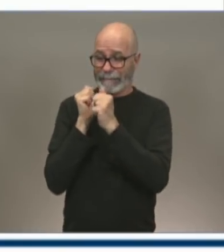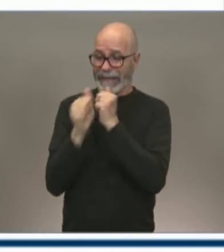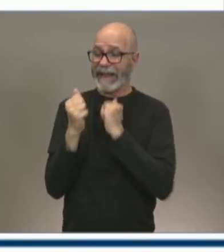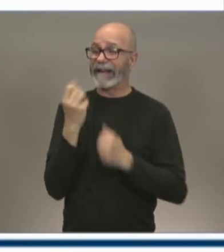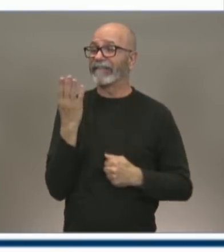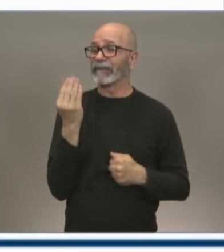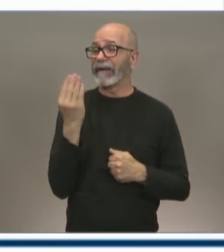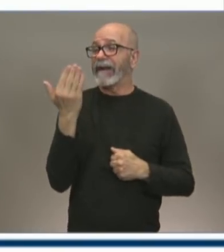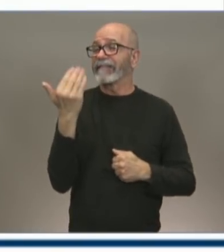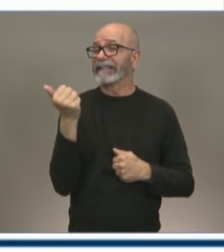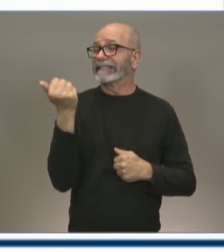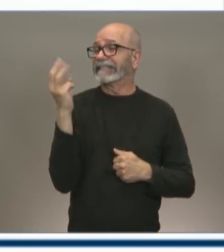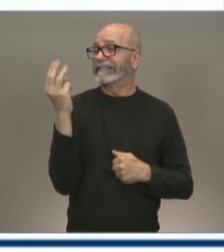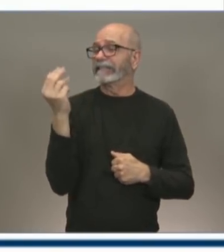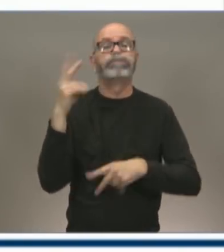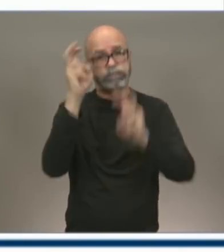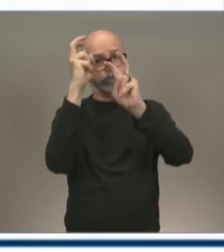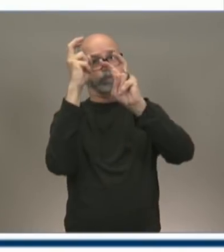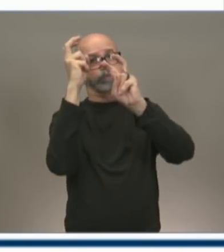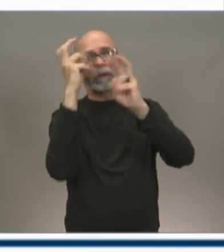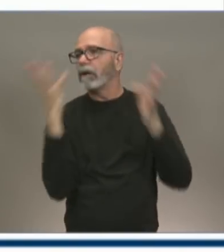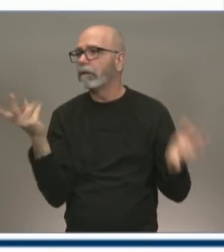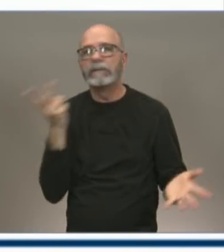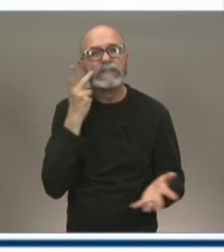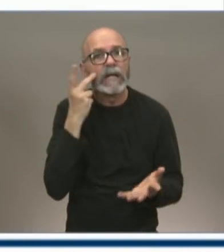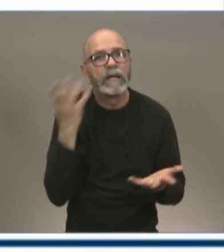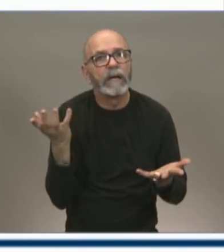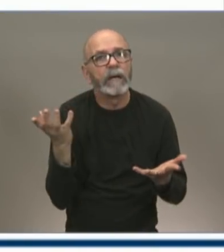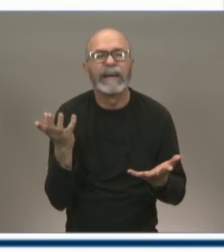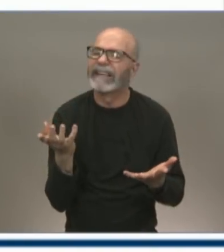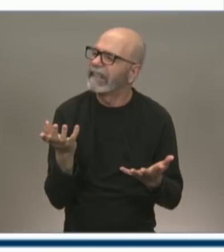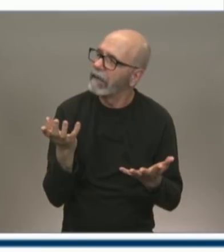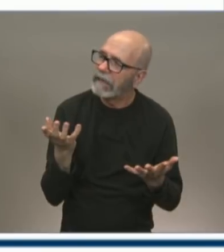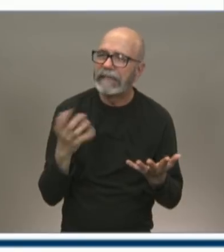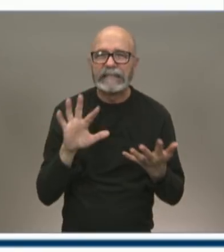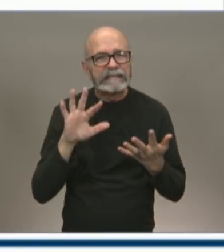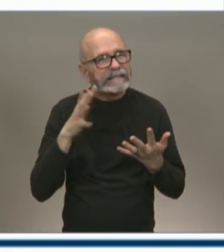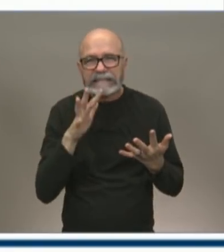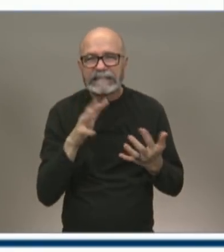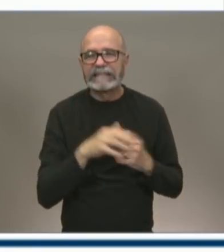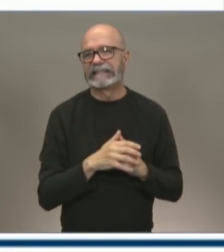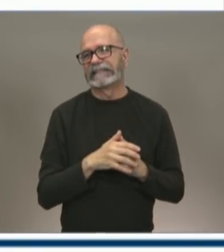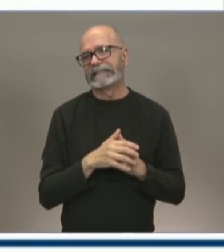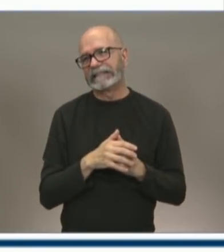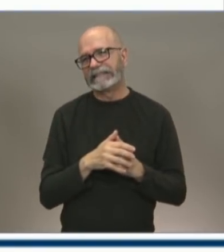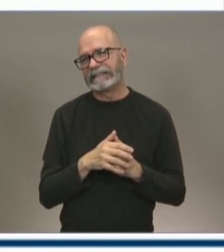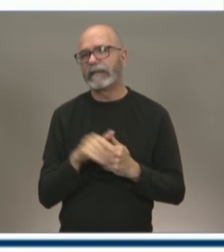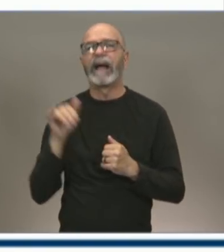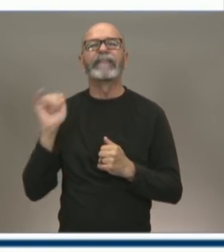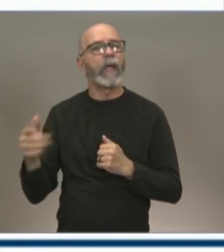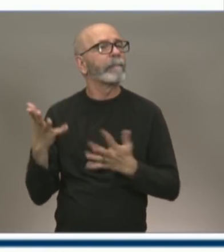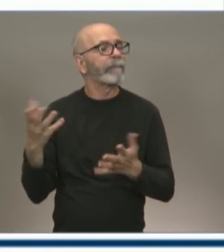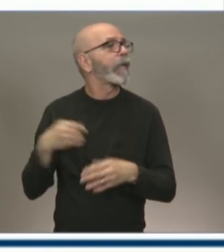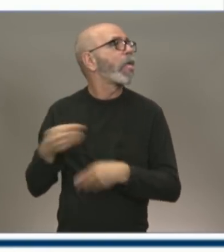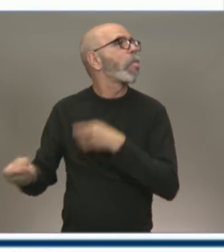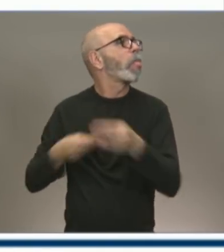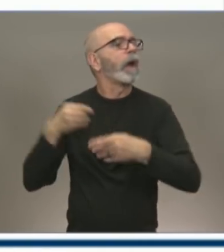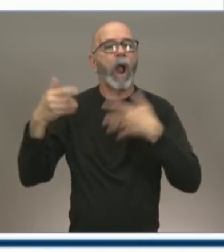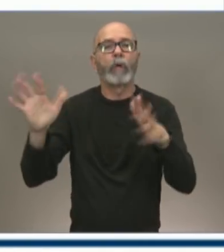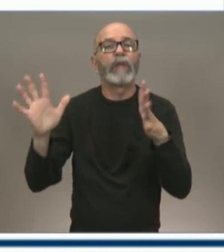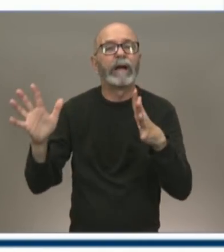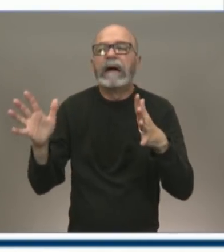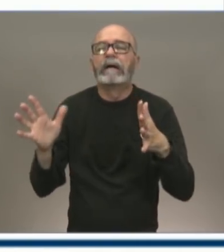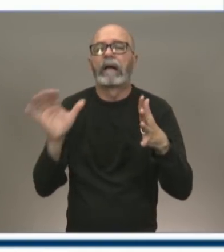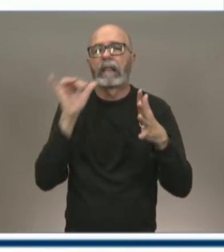infectious. And then they were beyond the 14 days, they were able to then be transmitting the virus. There are other jurisdictions